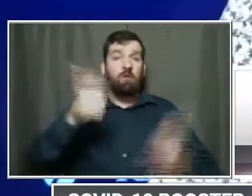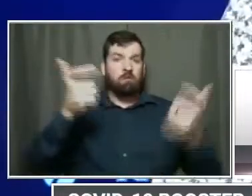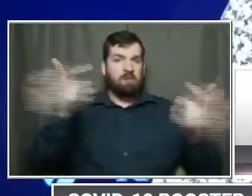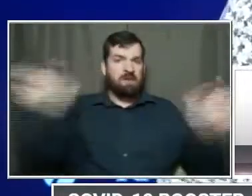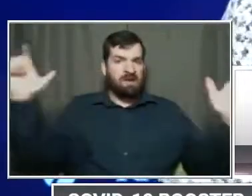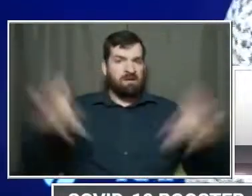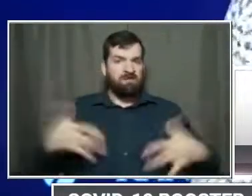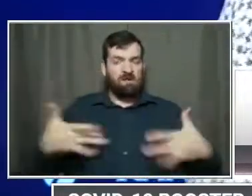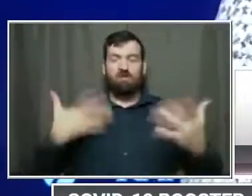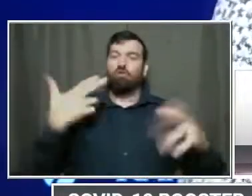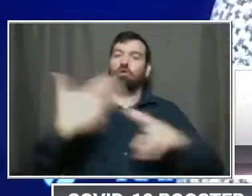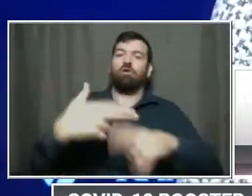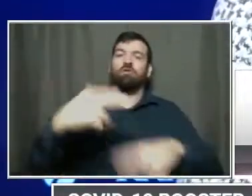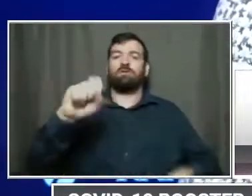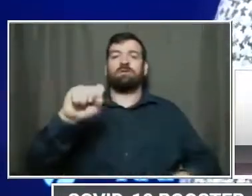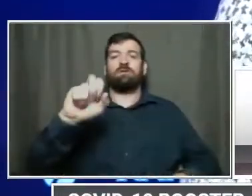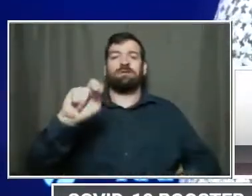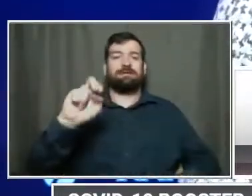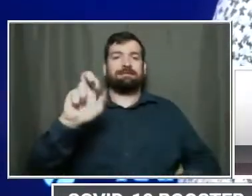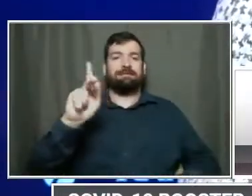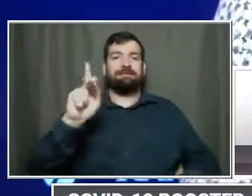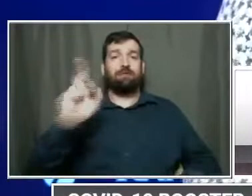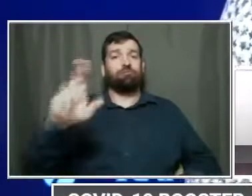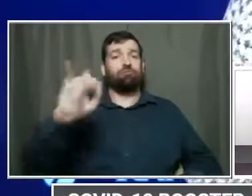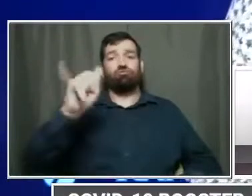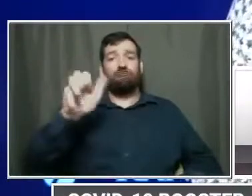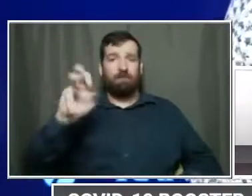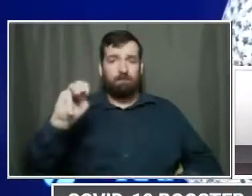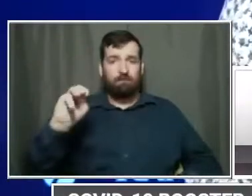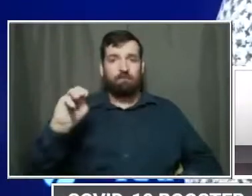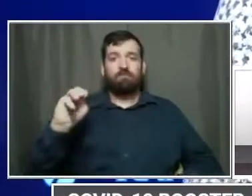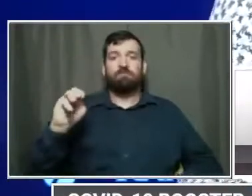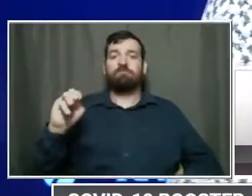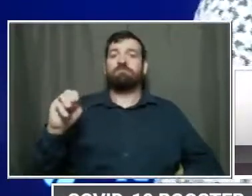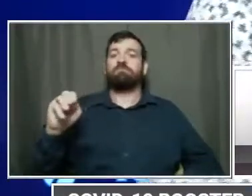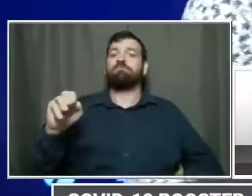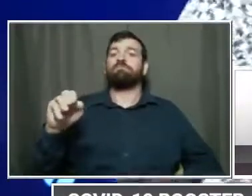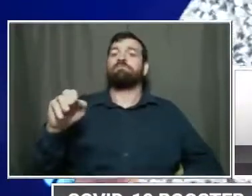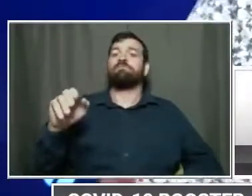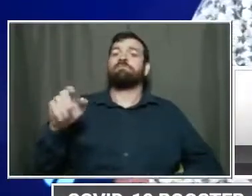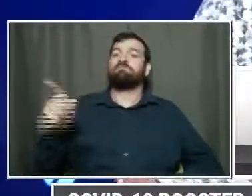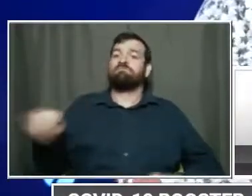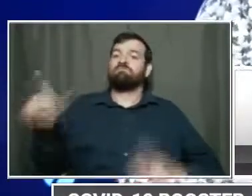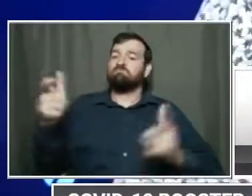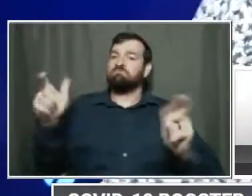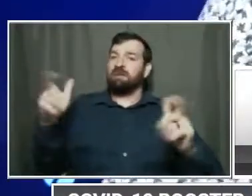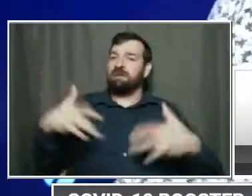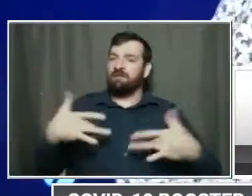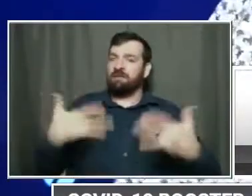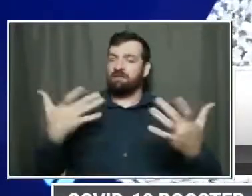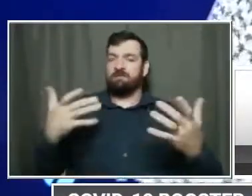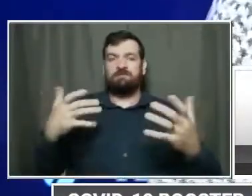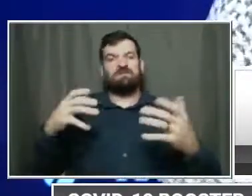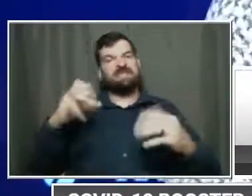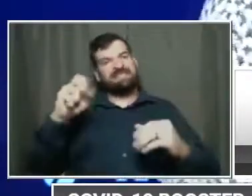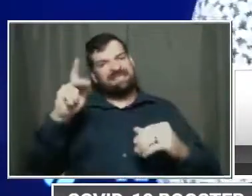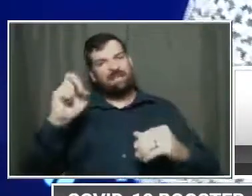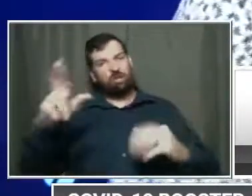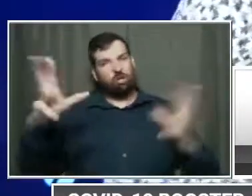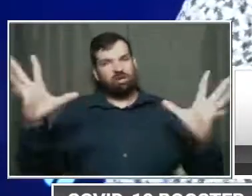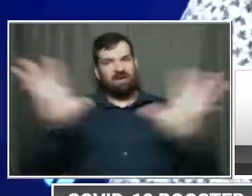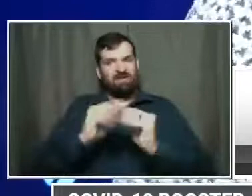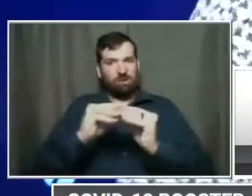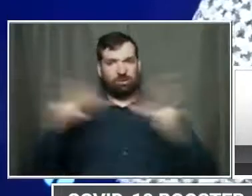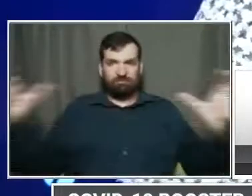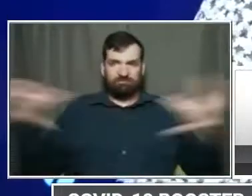Jam. It's part of this group I'm with called Hype Beast KC. We plan these huge sneaker conventions. Yeah. And so I wasn't